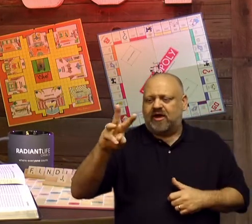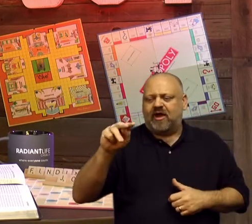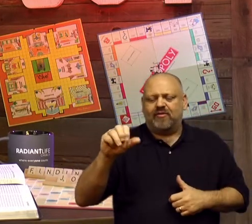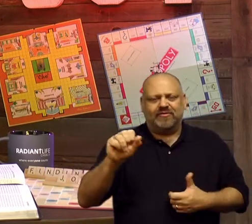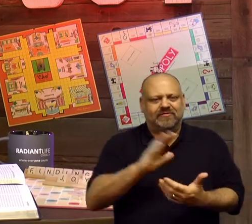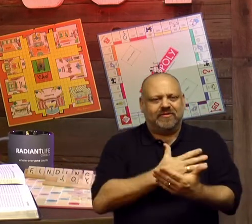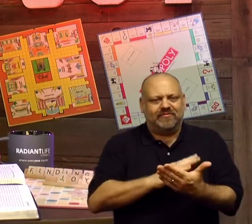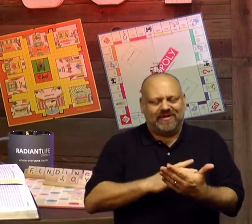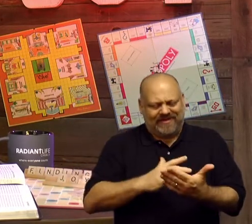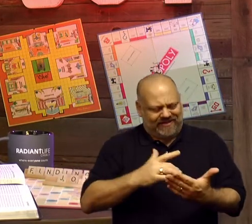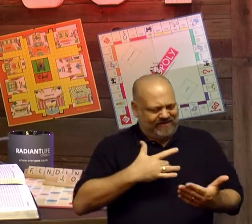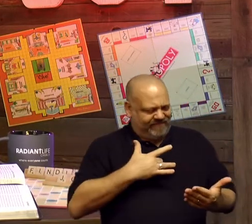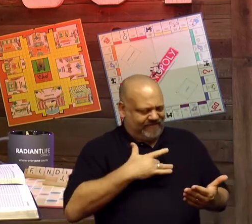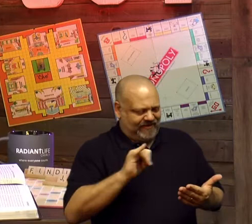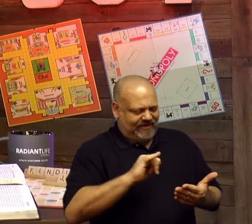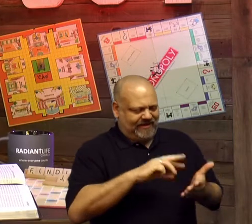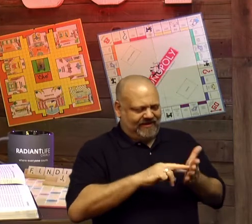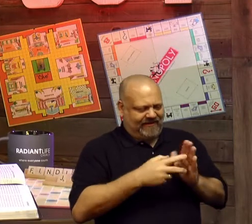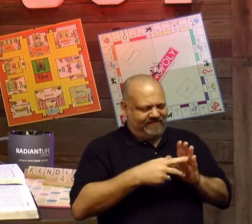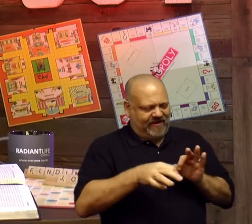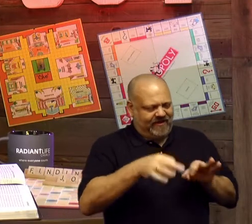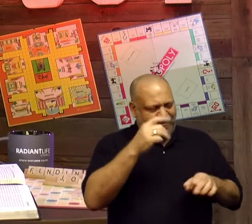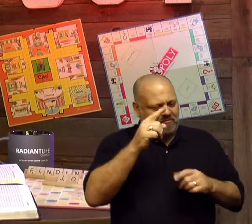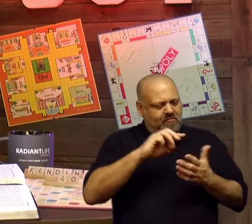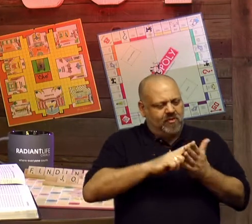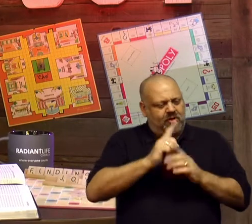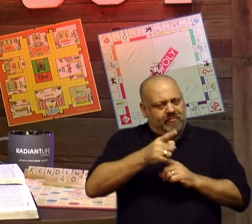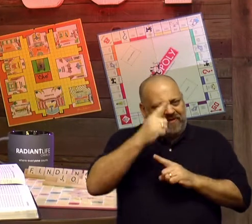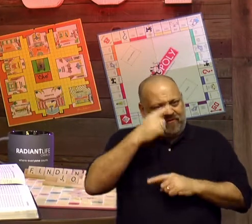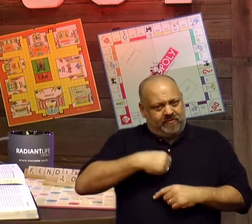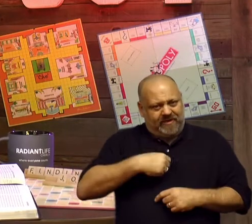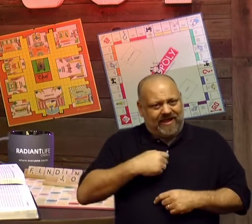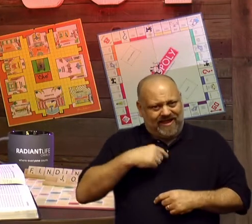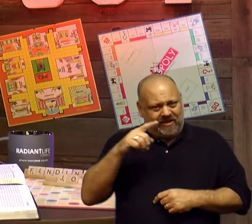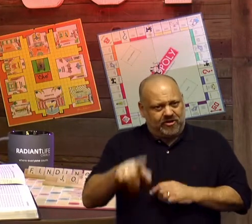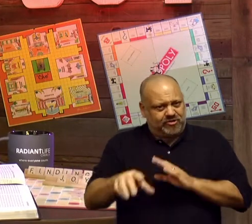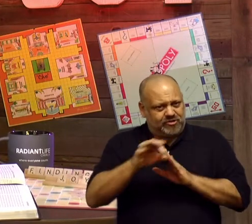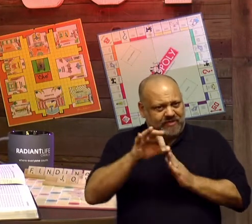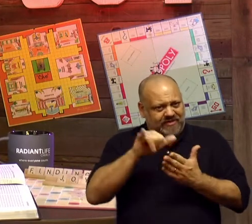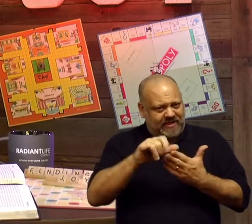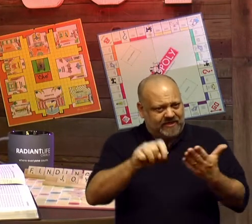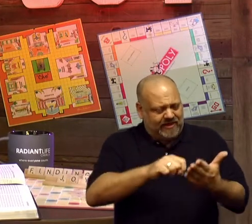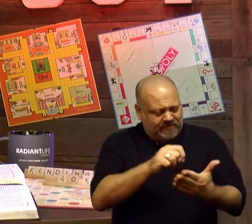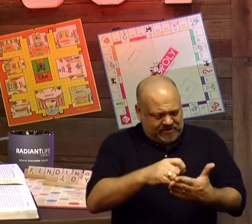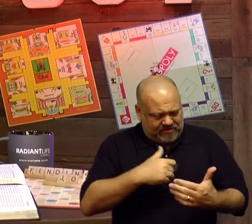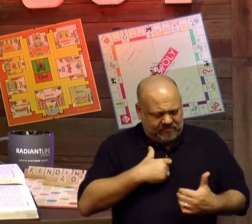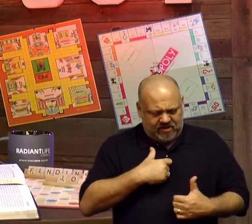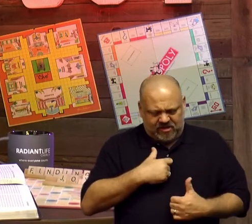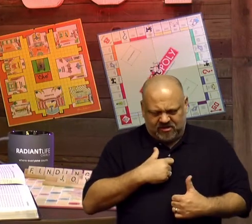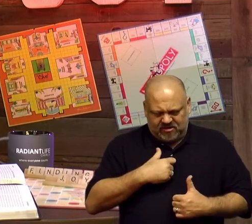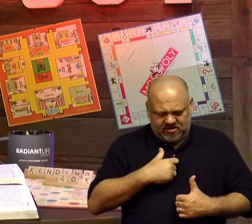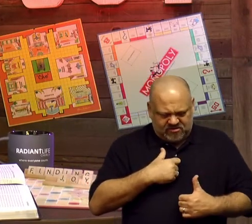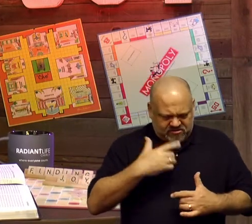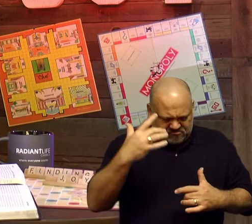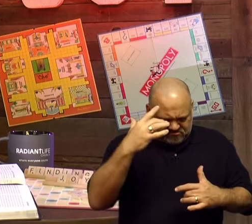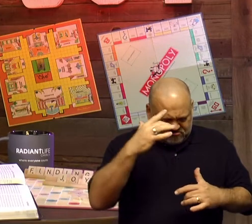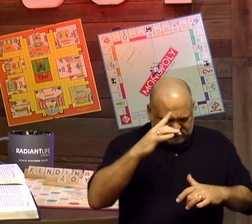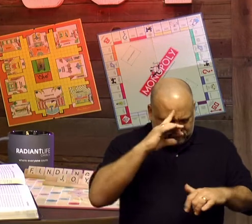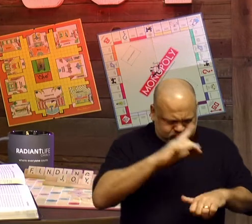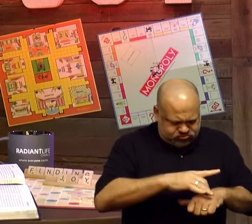It felt like a defining moment for me. I had to choose right then if I was going to sulk in